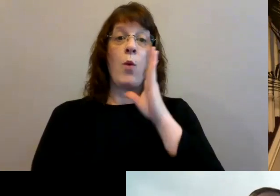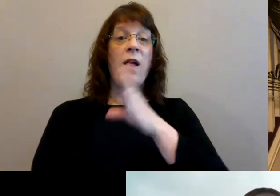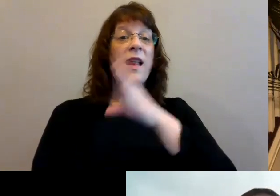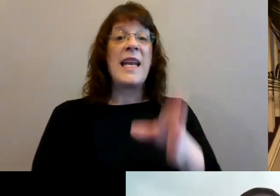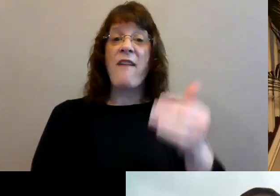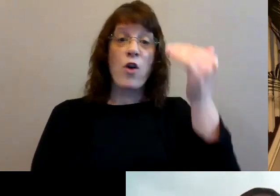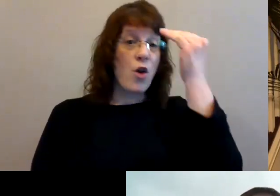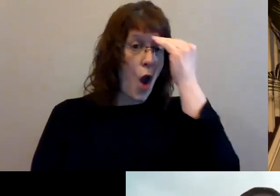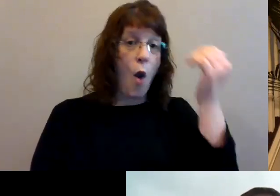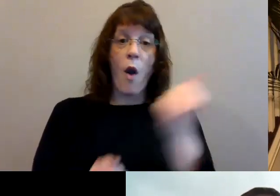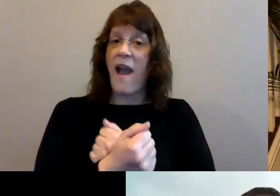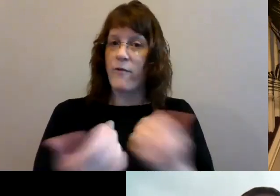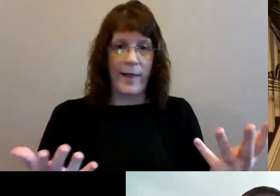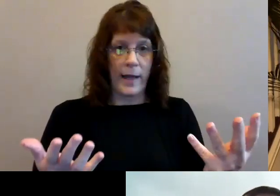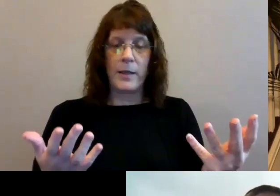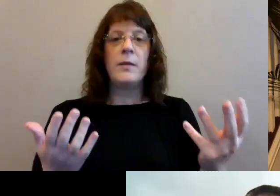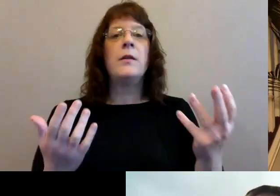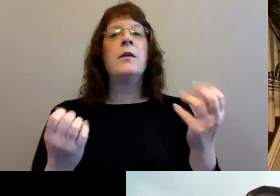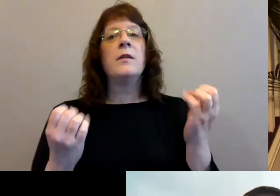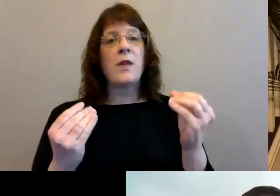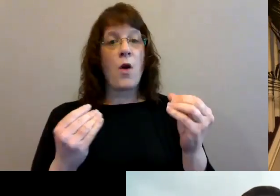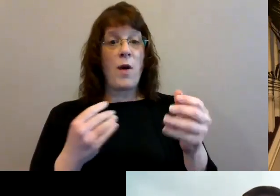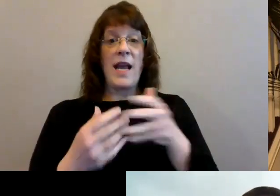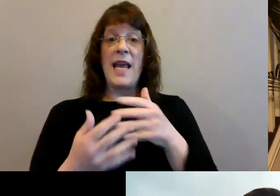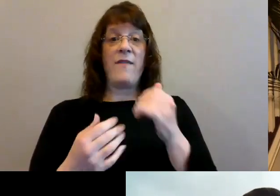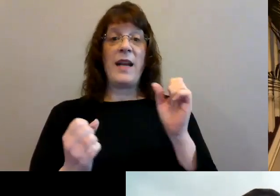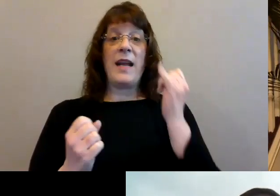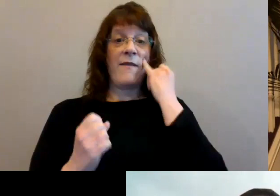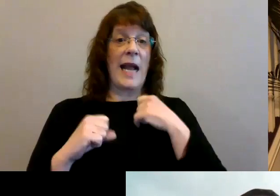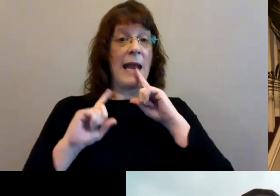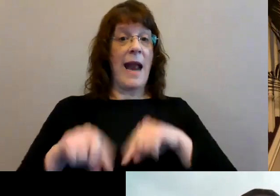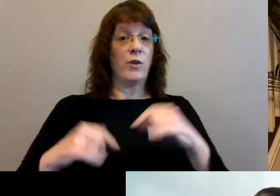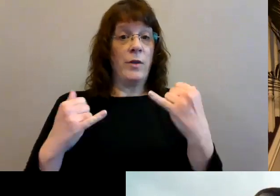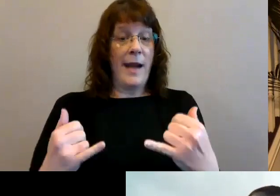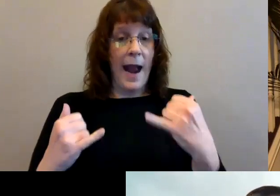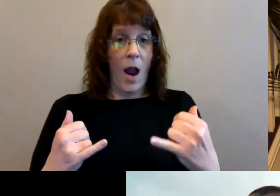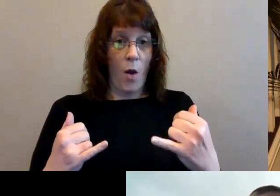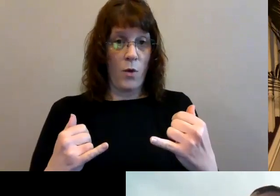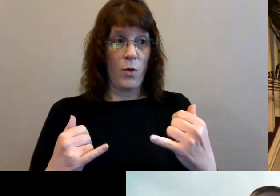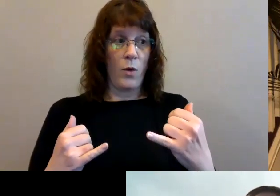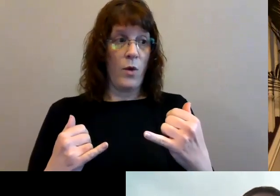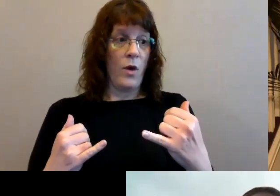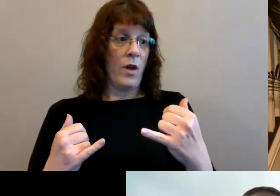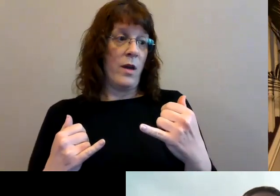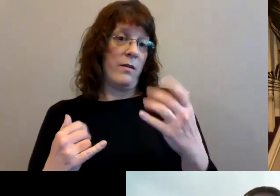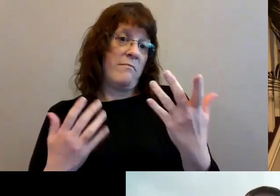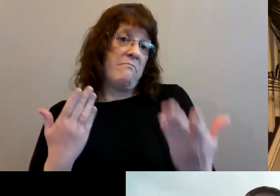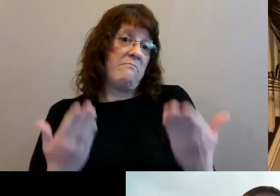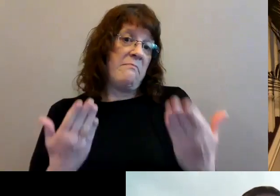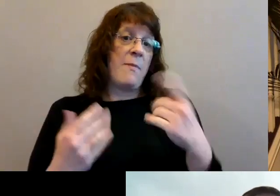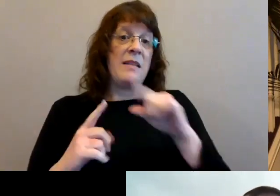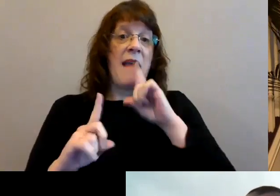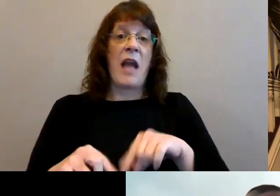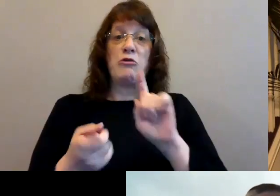everything. And so that like, even if I give you an answer now, as you just said, I guess like these answers are dynamic